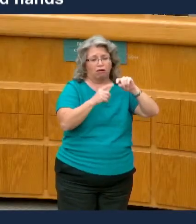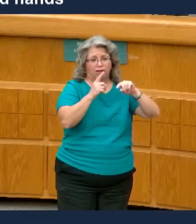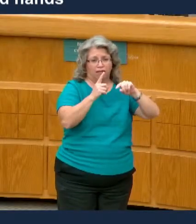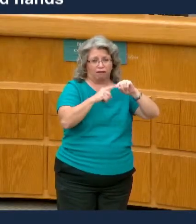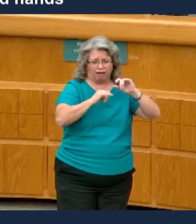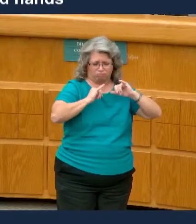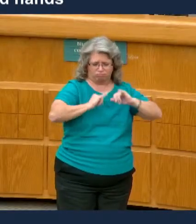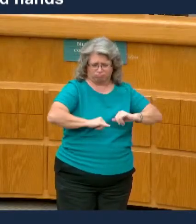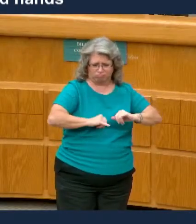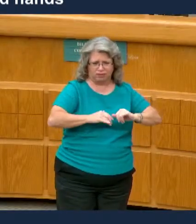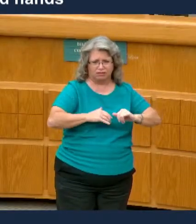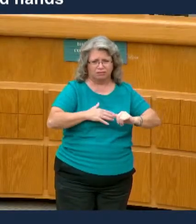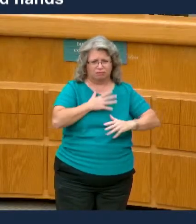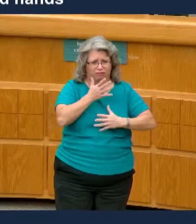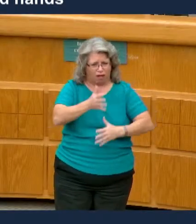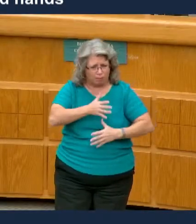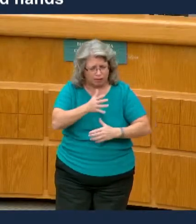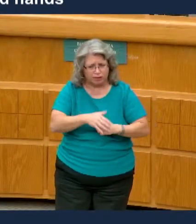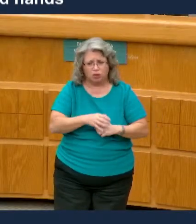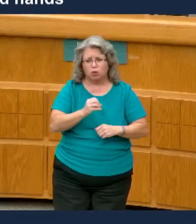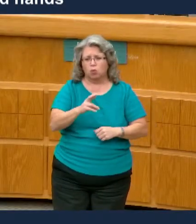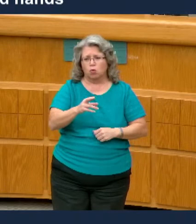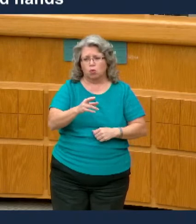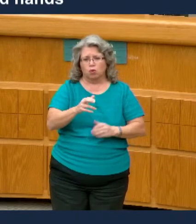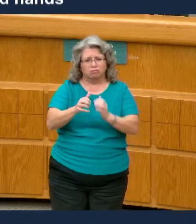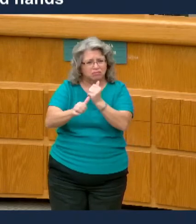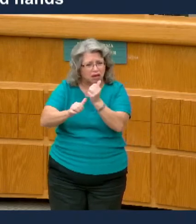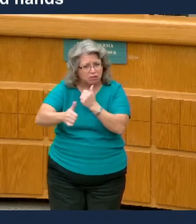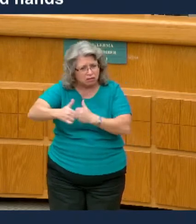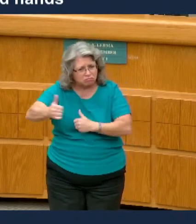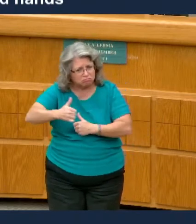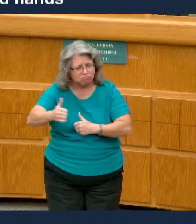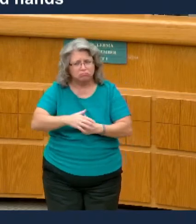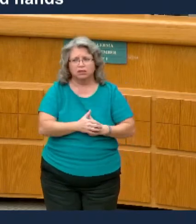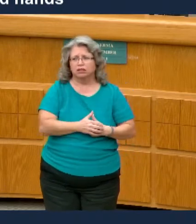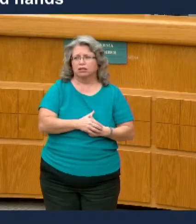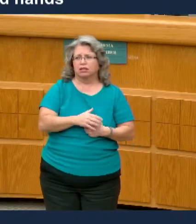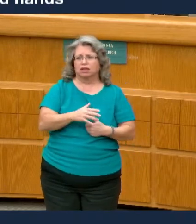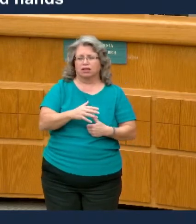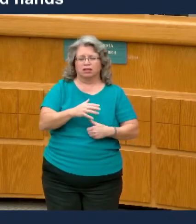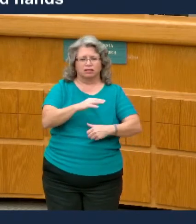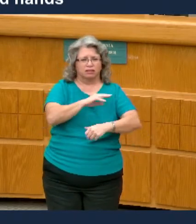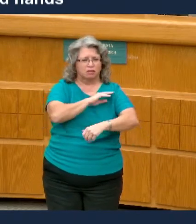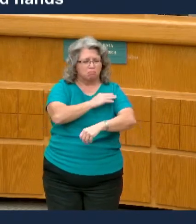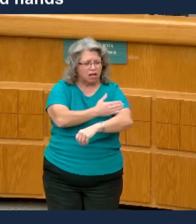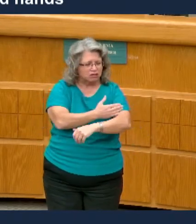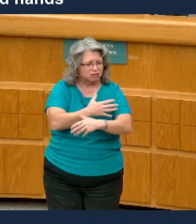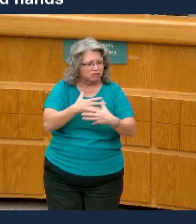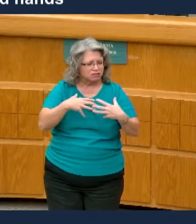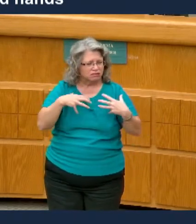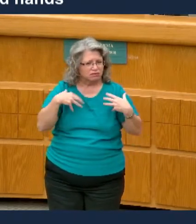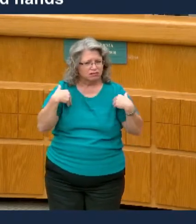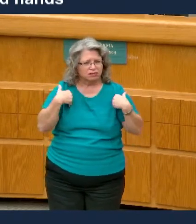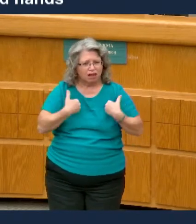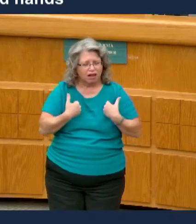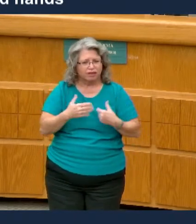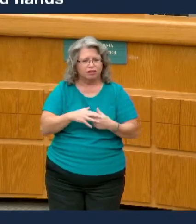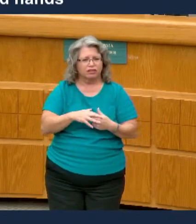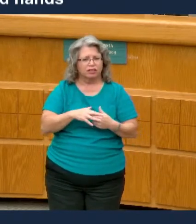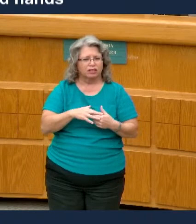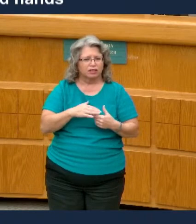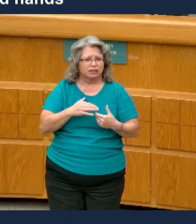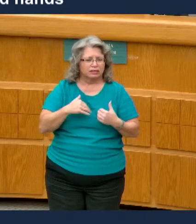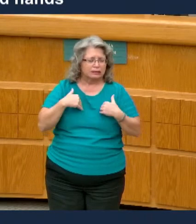Sometimes they have a lot of diarrhea. Muscle aches, extreme fatigue, again, they're just kind of listless, sleeping a